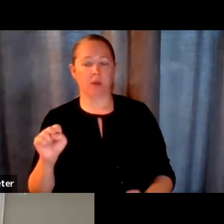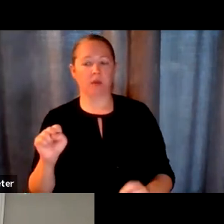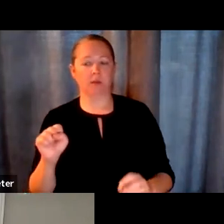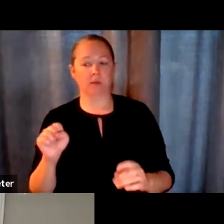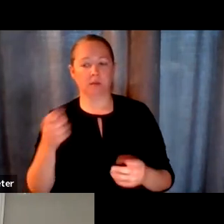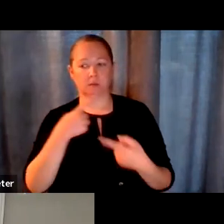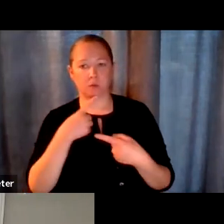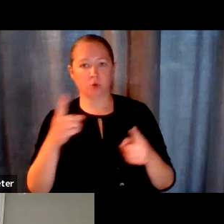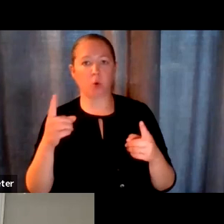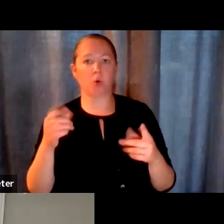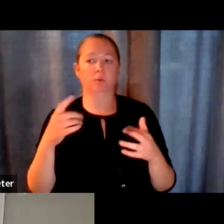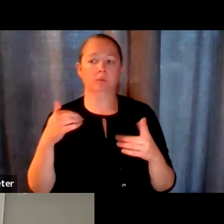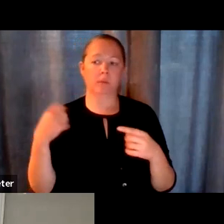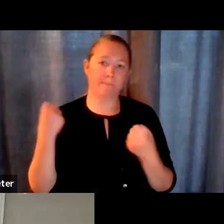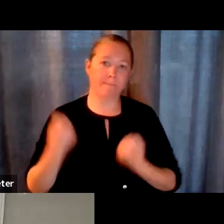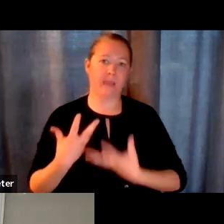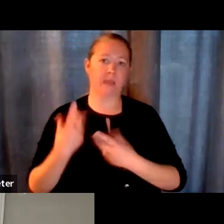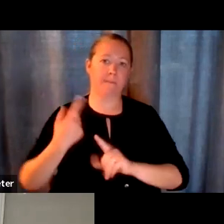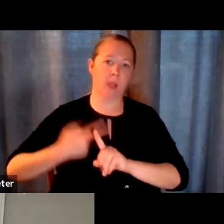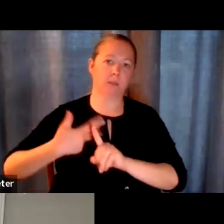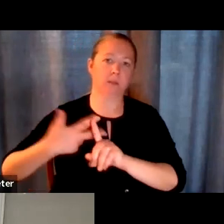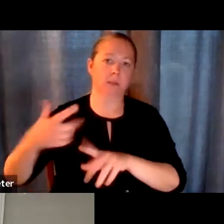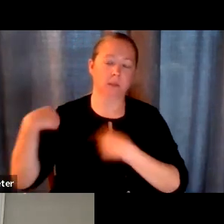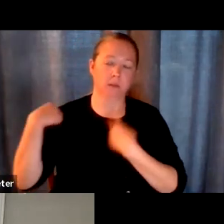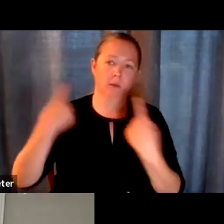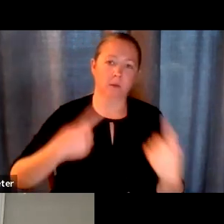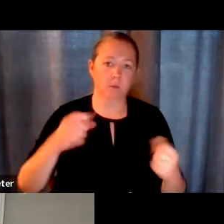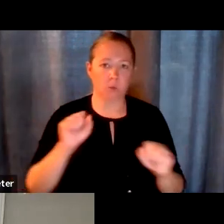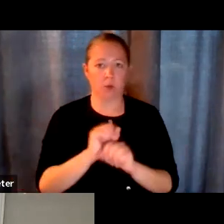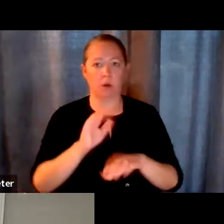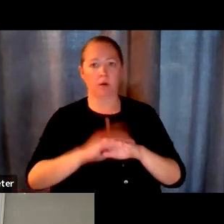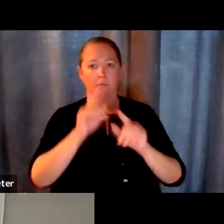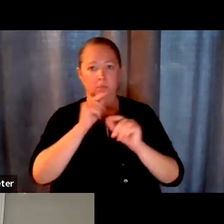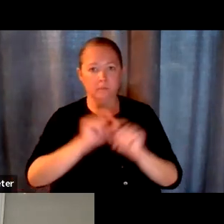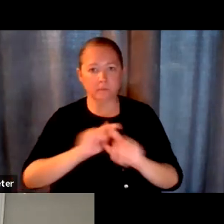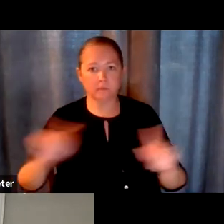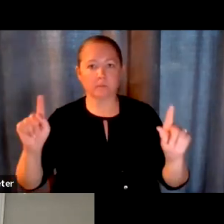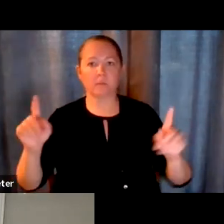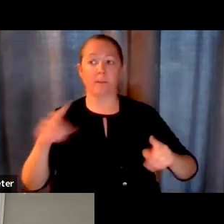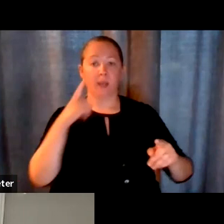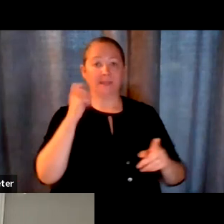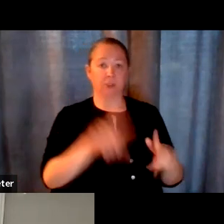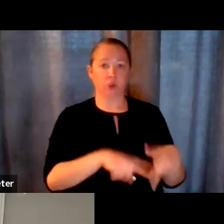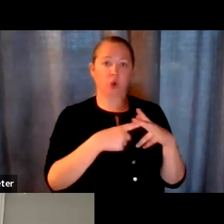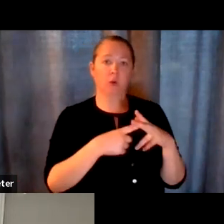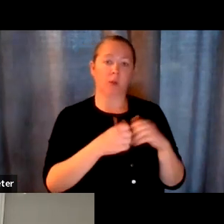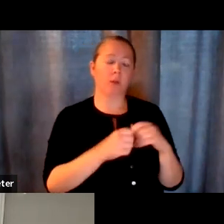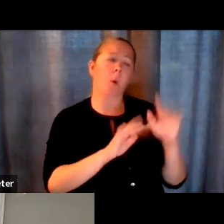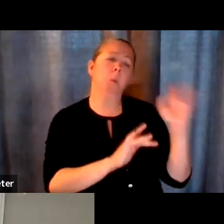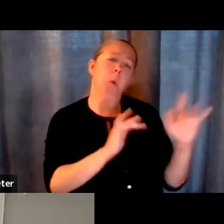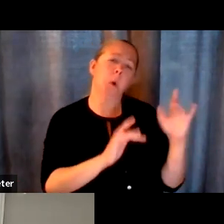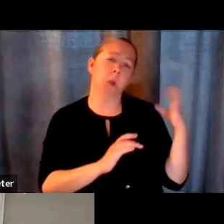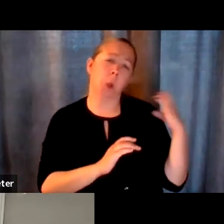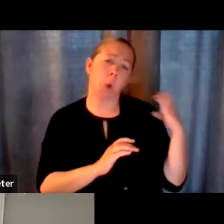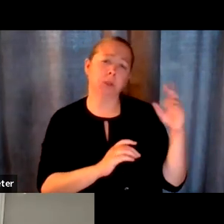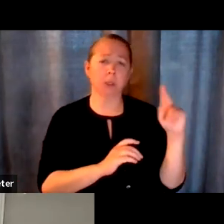the the many months that we were working on it, because it really did start off as just poor Coach Kennedy, who just wanted